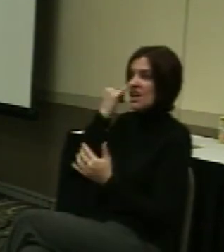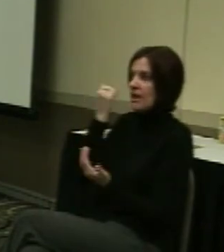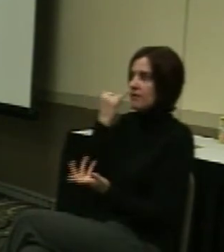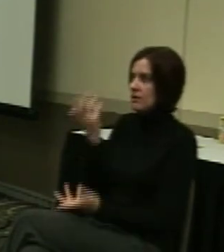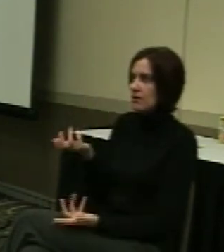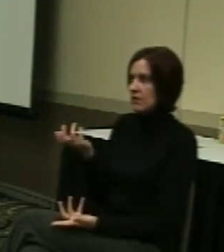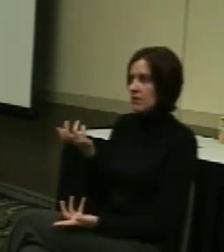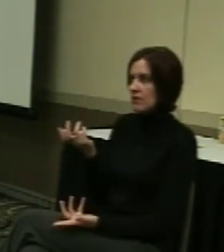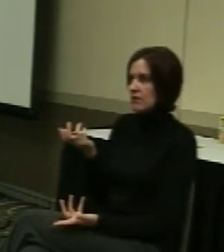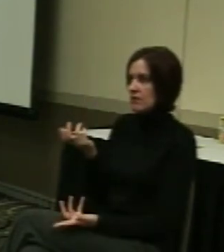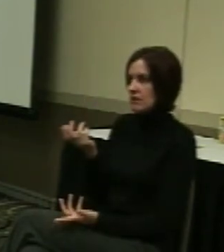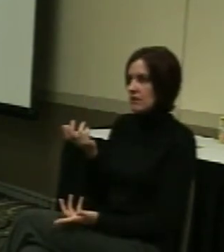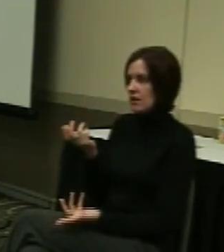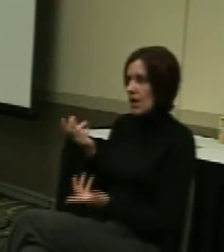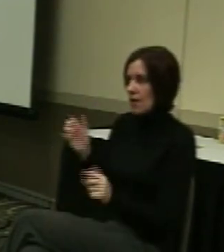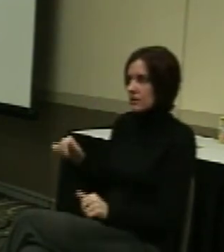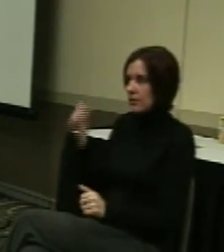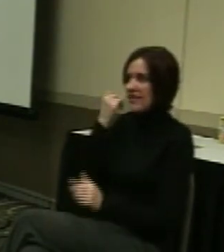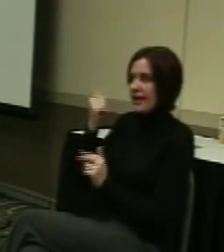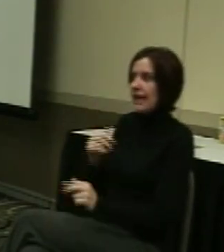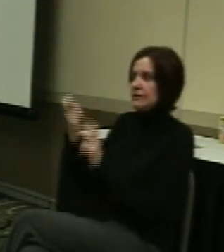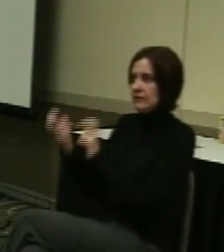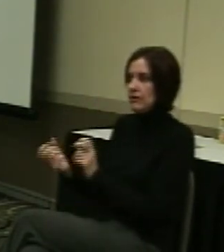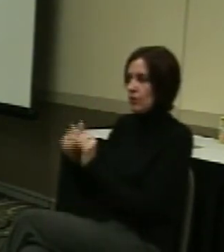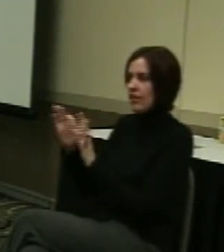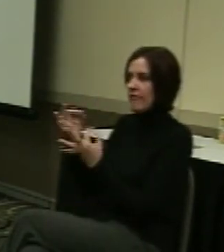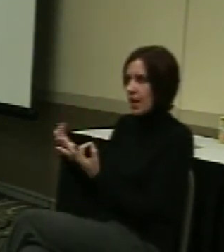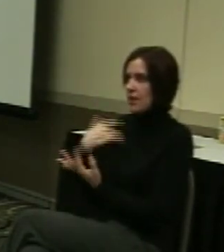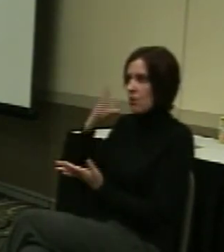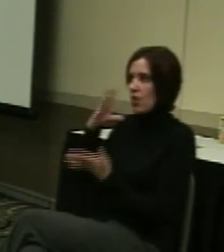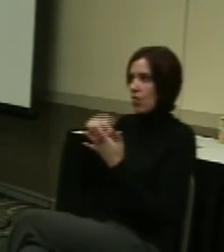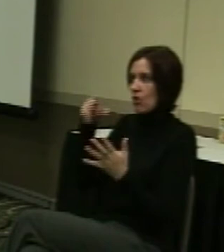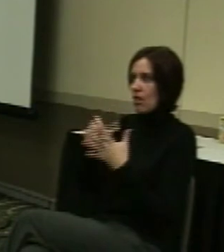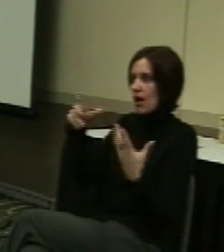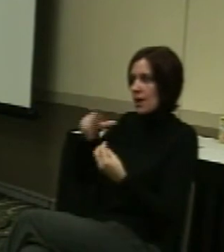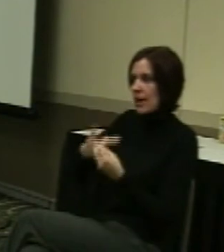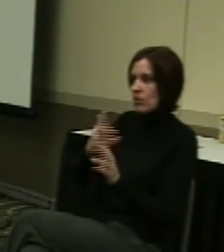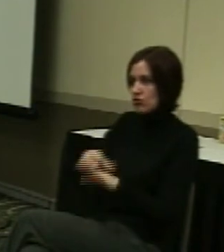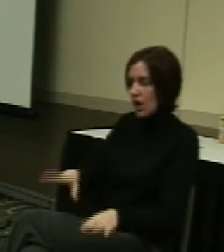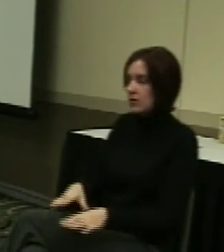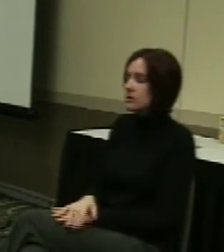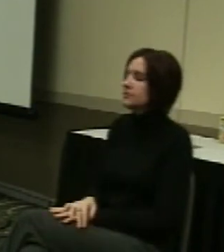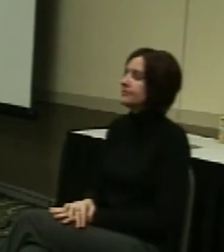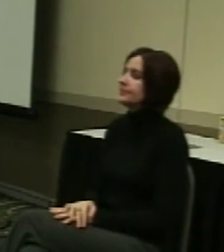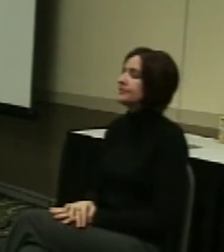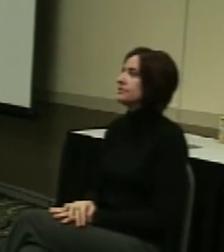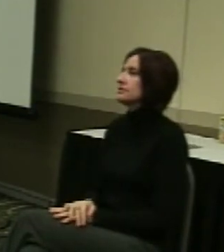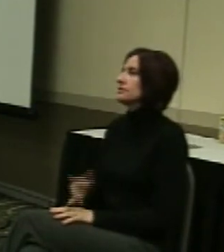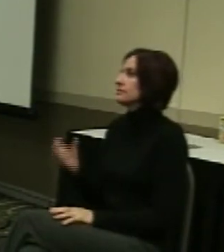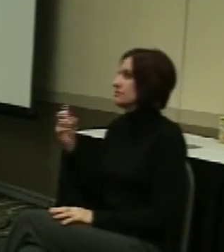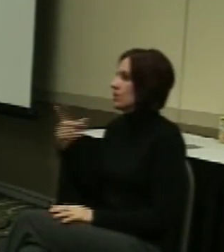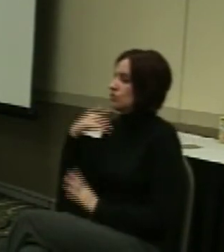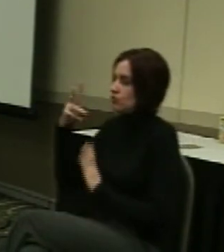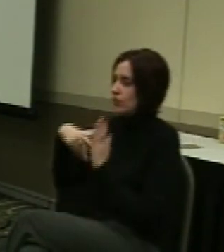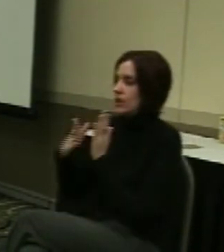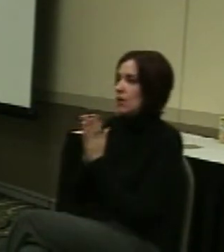and find a duration. And then you could even read a whole book on how to conduct an interview. Can you believe that? You